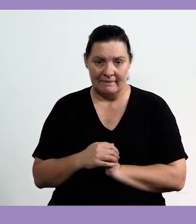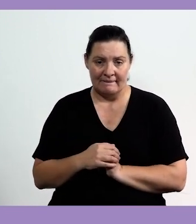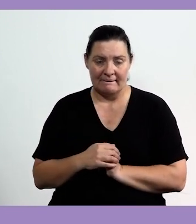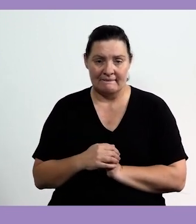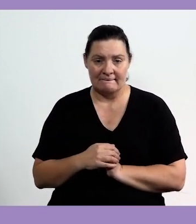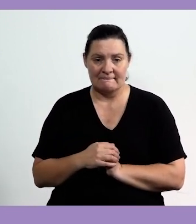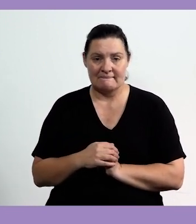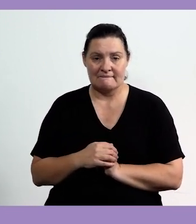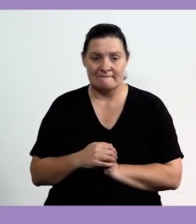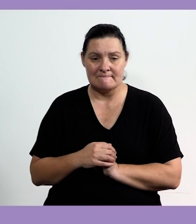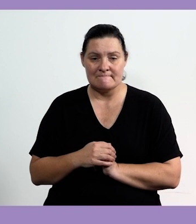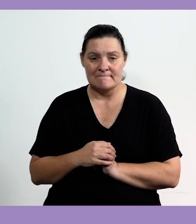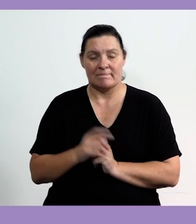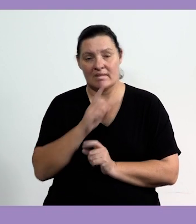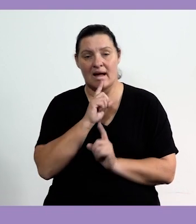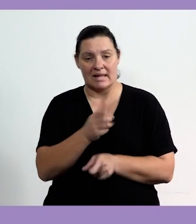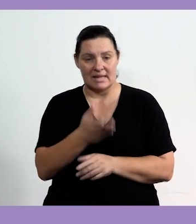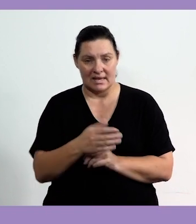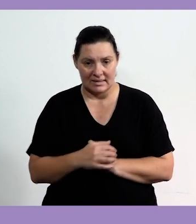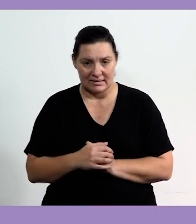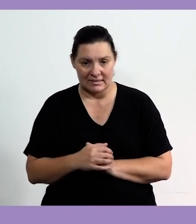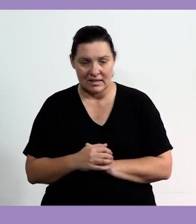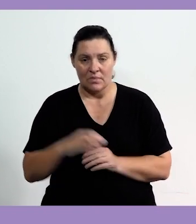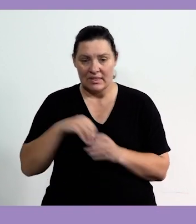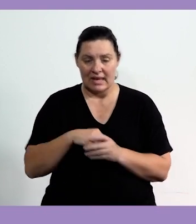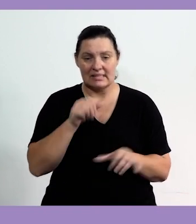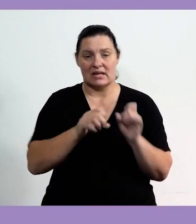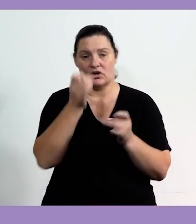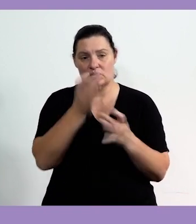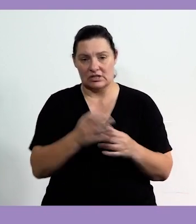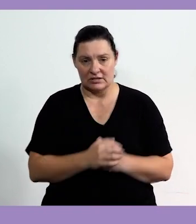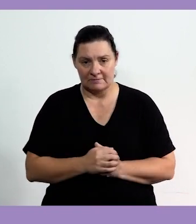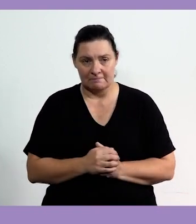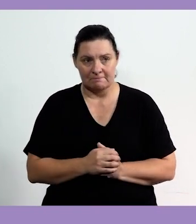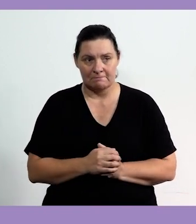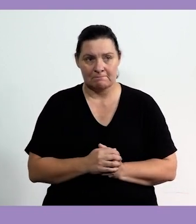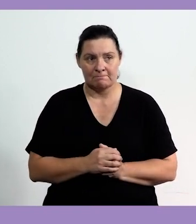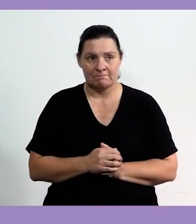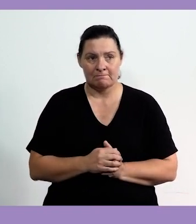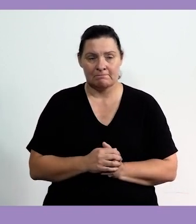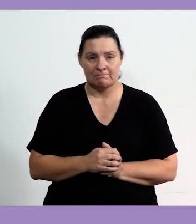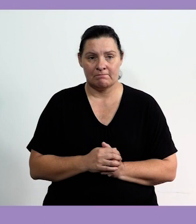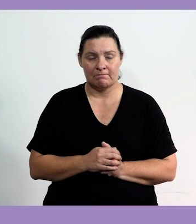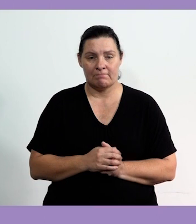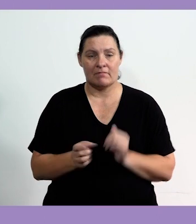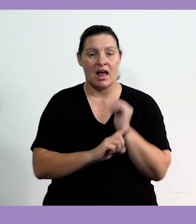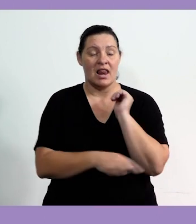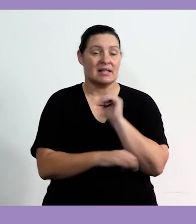a negative 7. And that is our answer in scientific